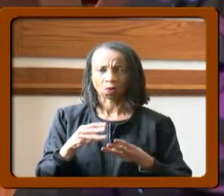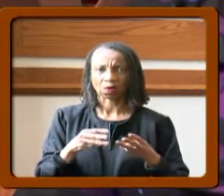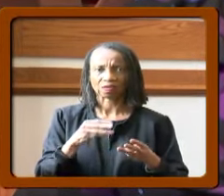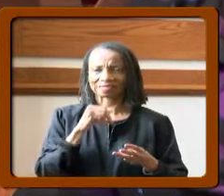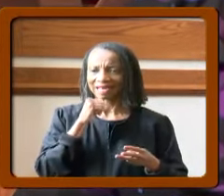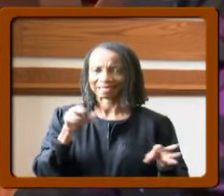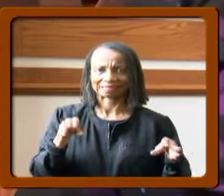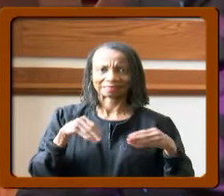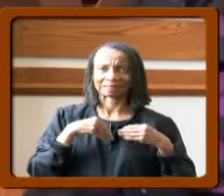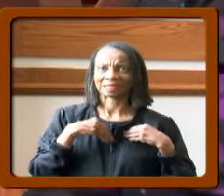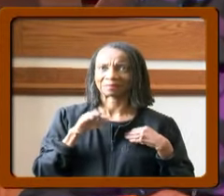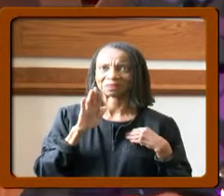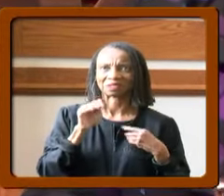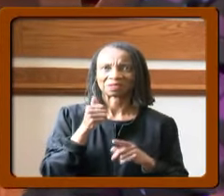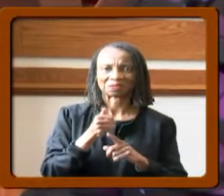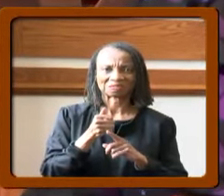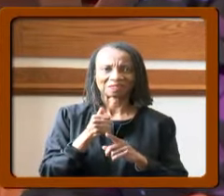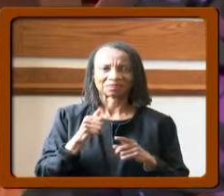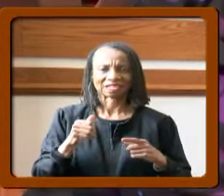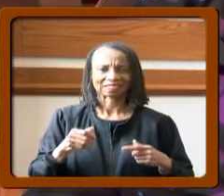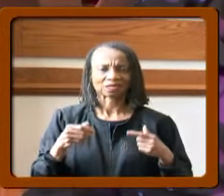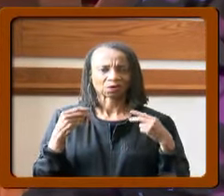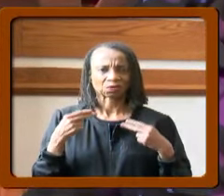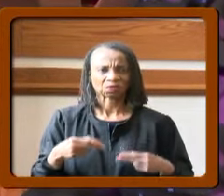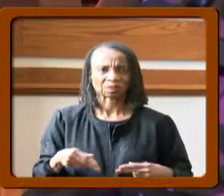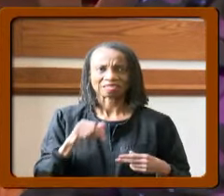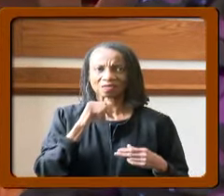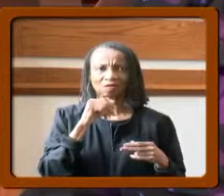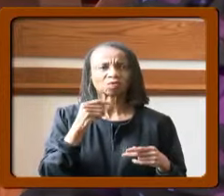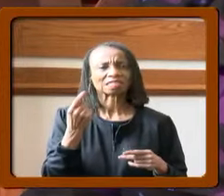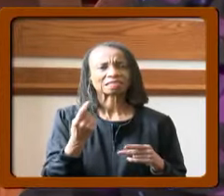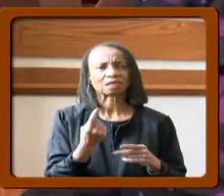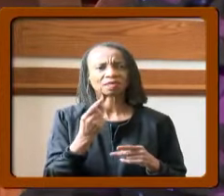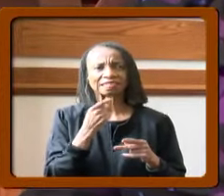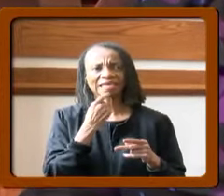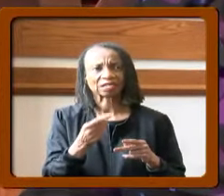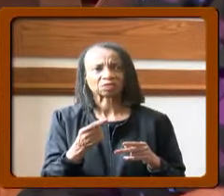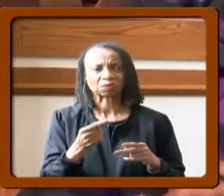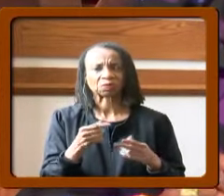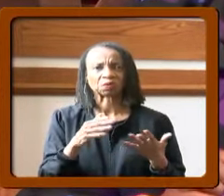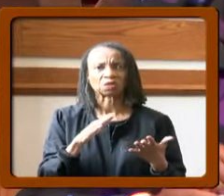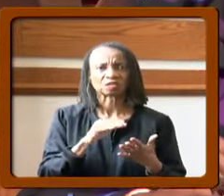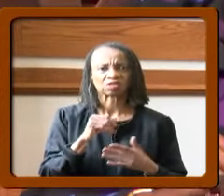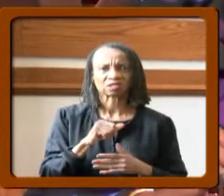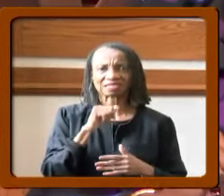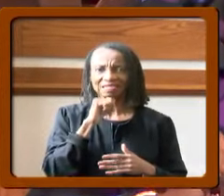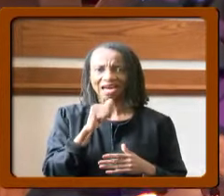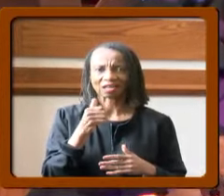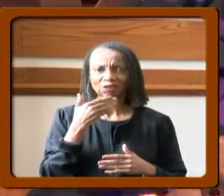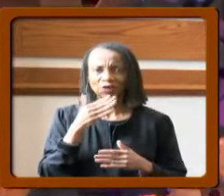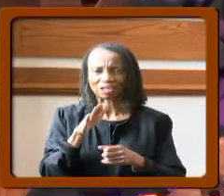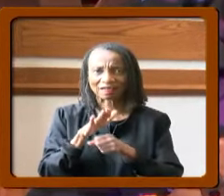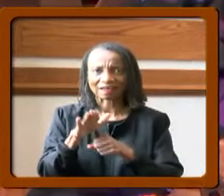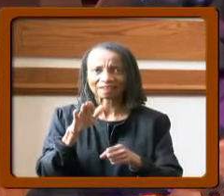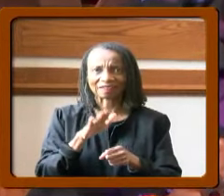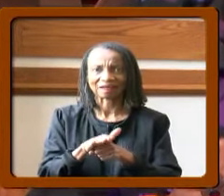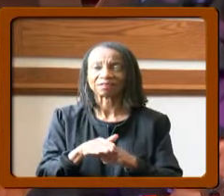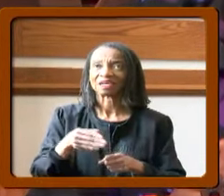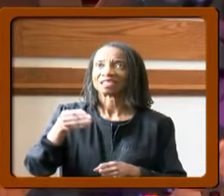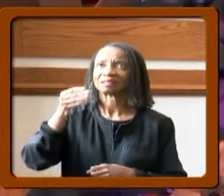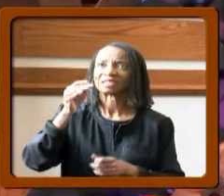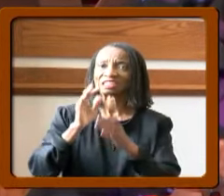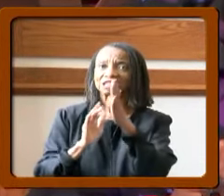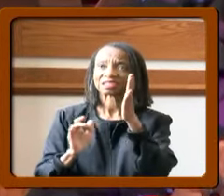that would tell you that you are something other than a child of God, Jesus is God wrapped up in